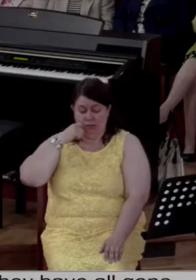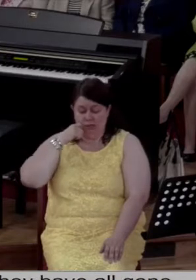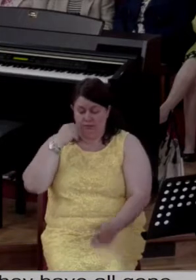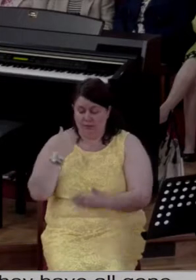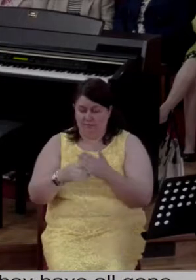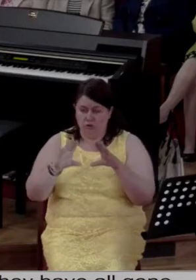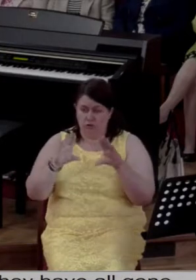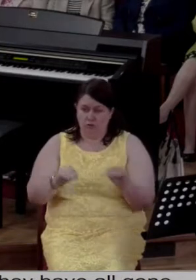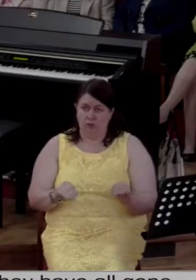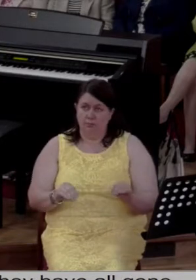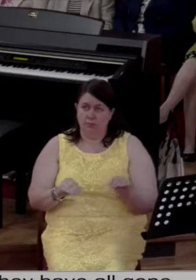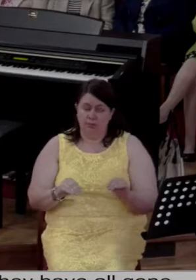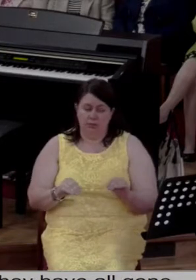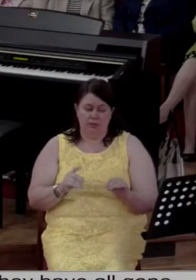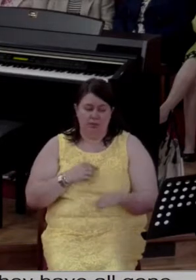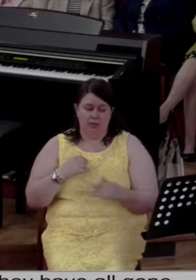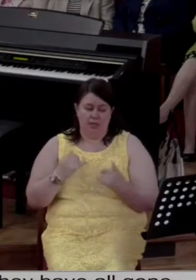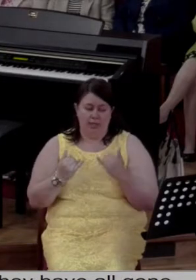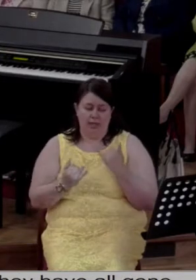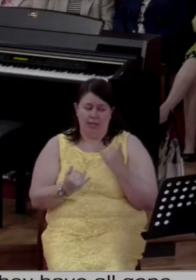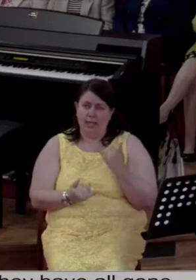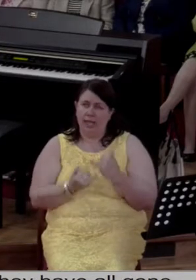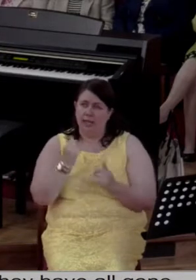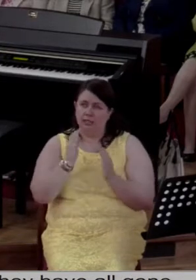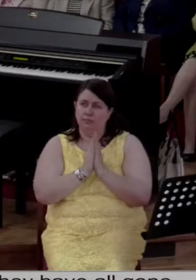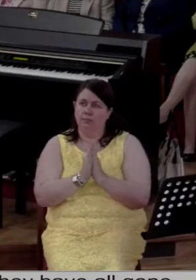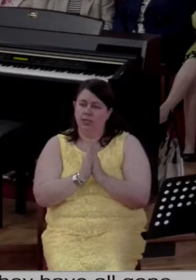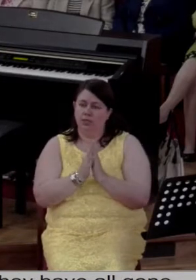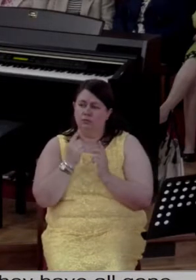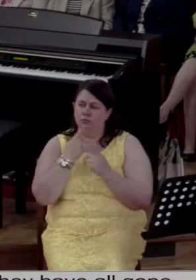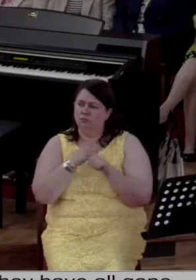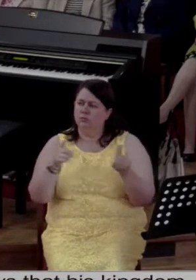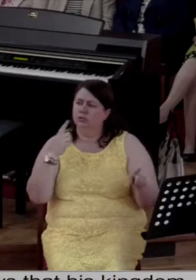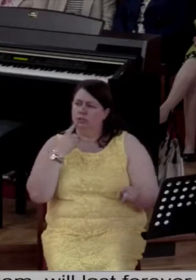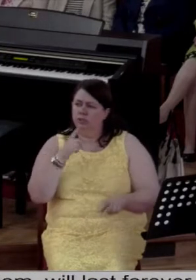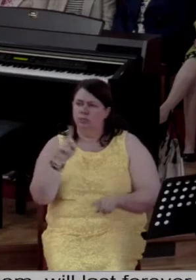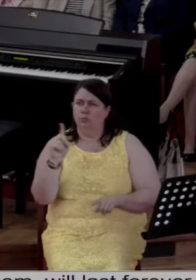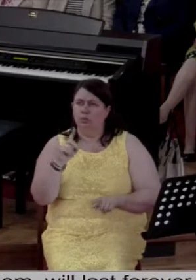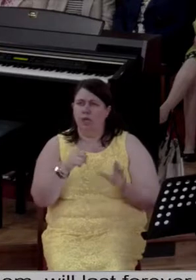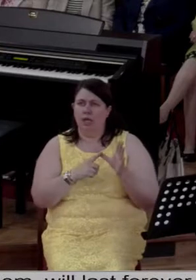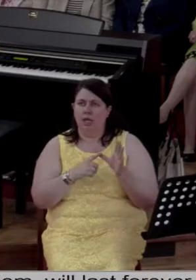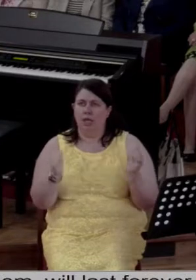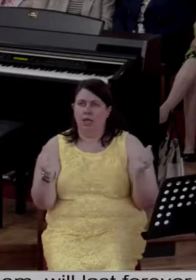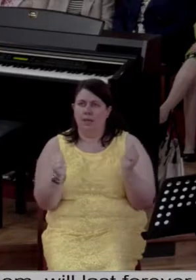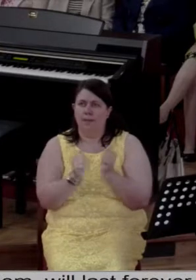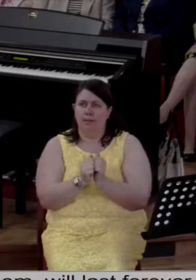And then to end the prayer, what do we say? Amen.